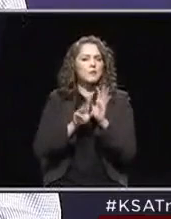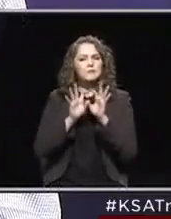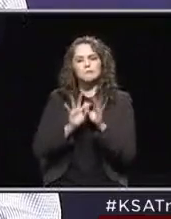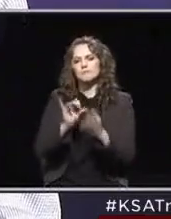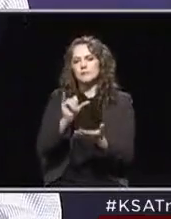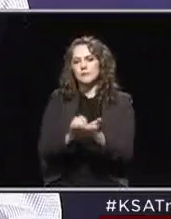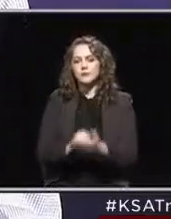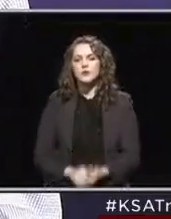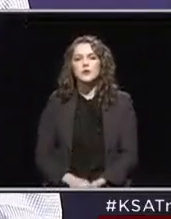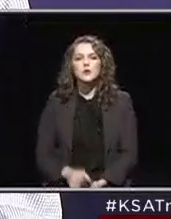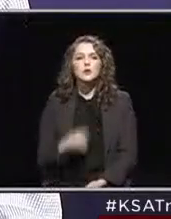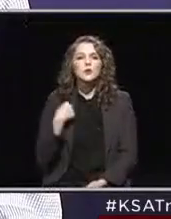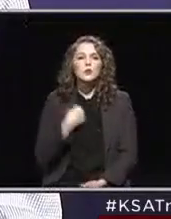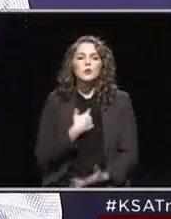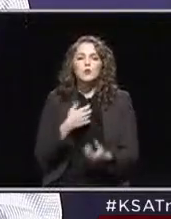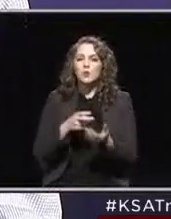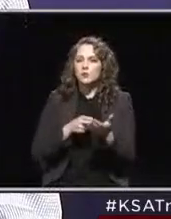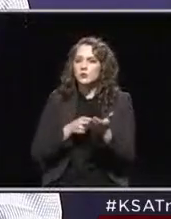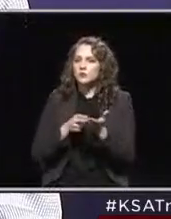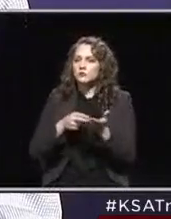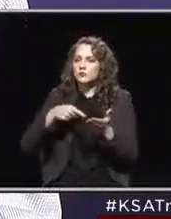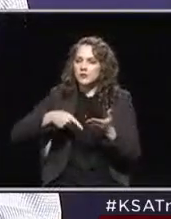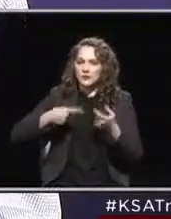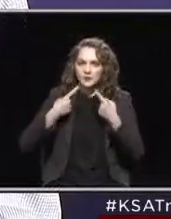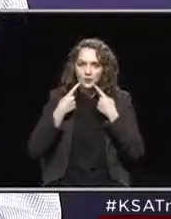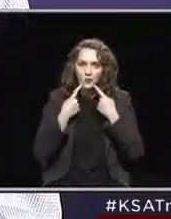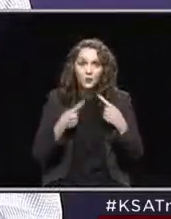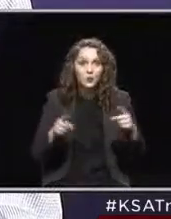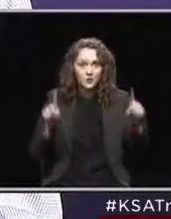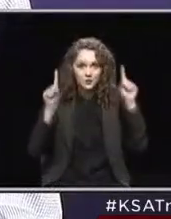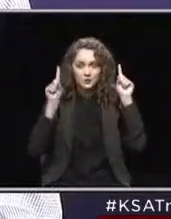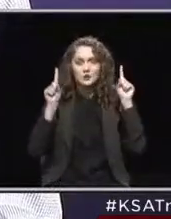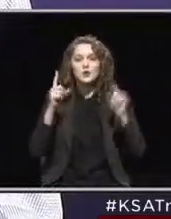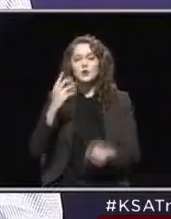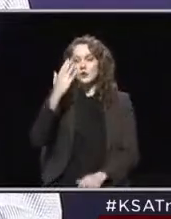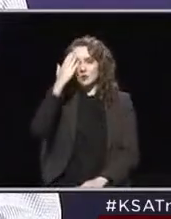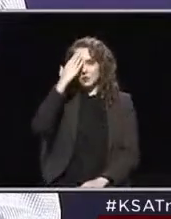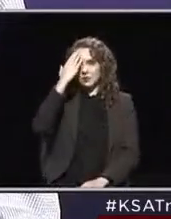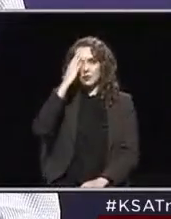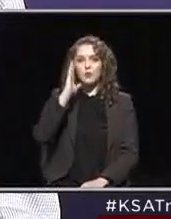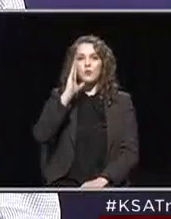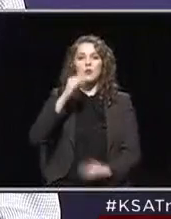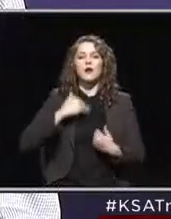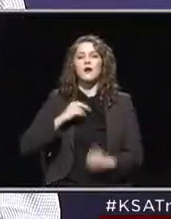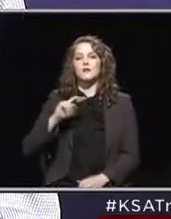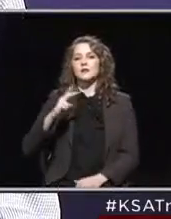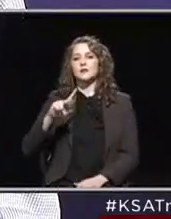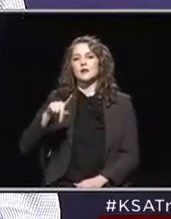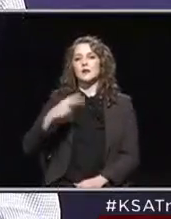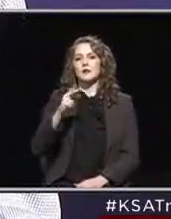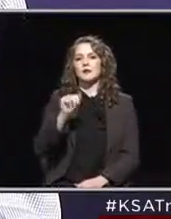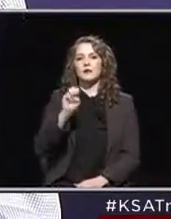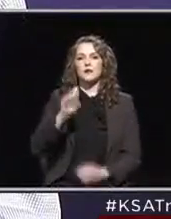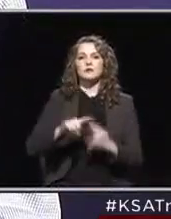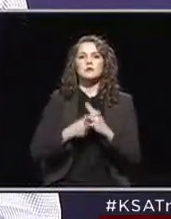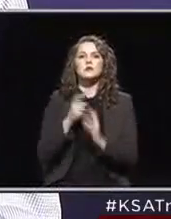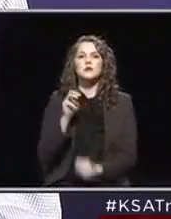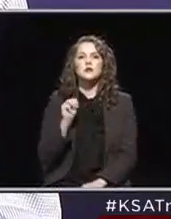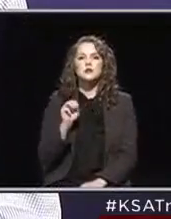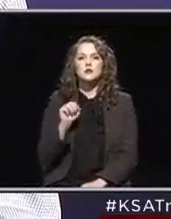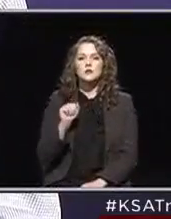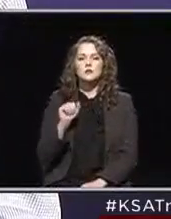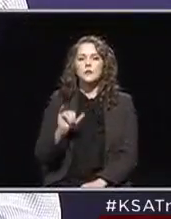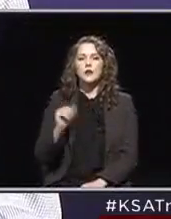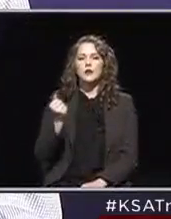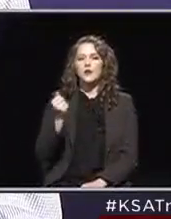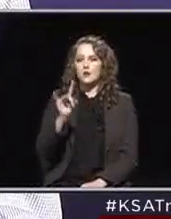But we want to make sure that this works. We know he'll be going to a second phase on May the 18th. We want to be supportive. We want